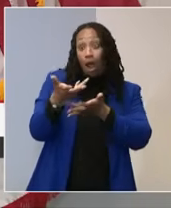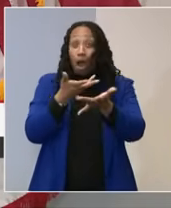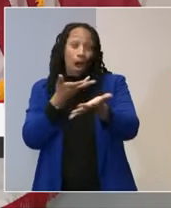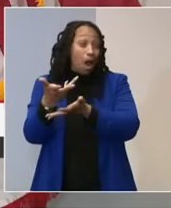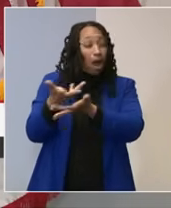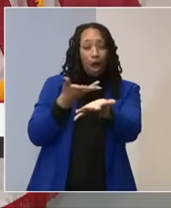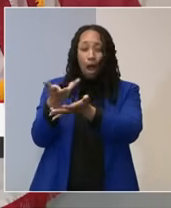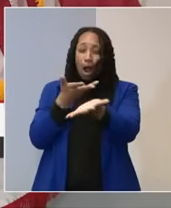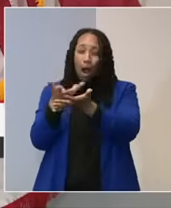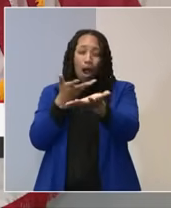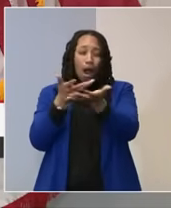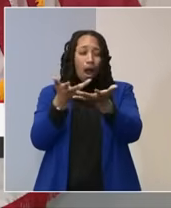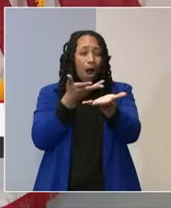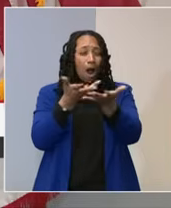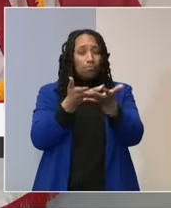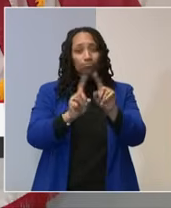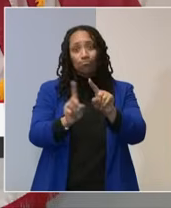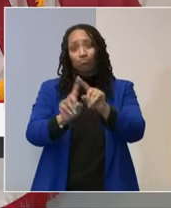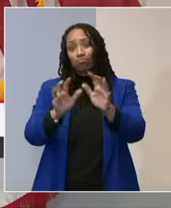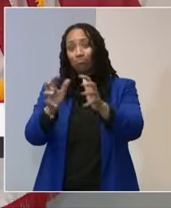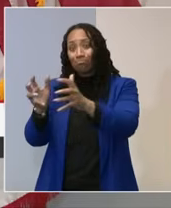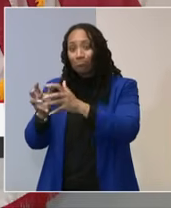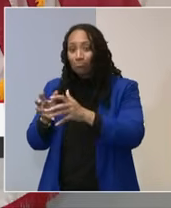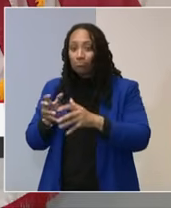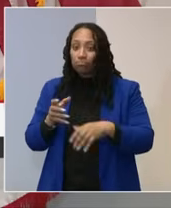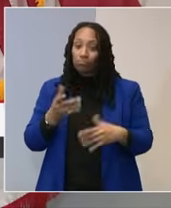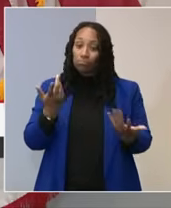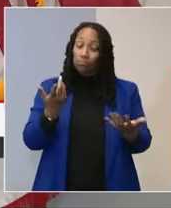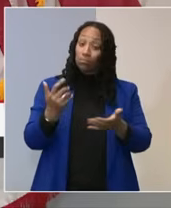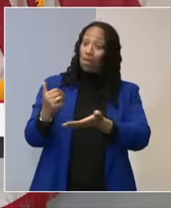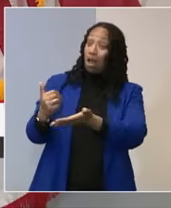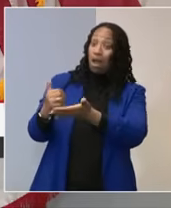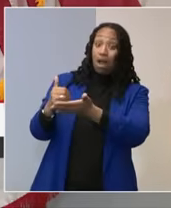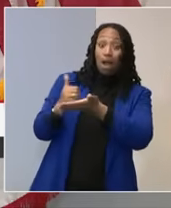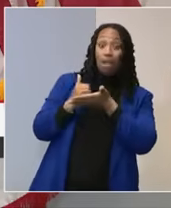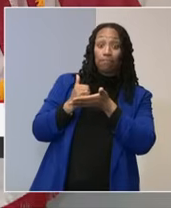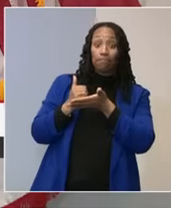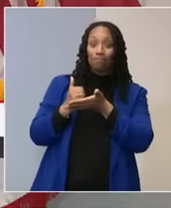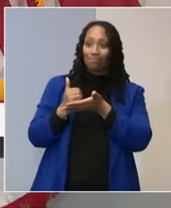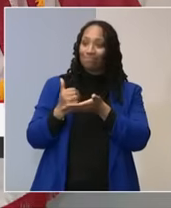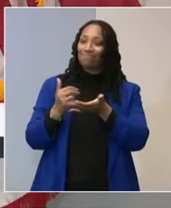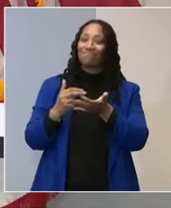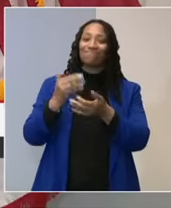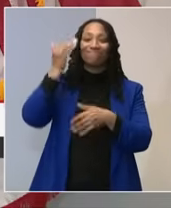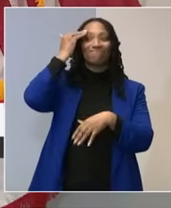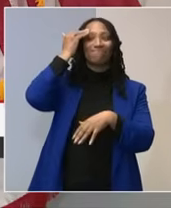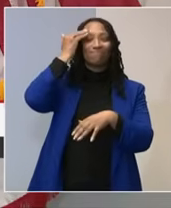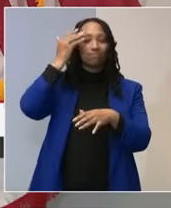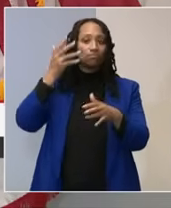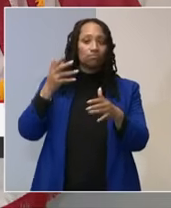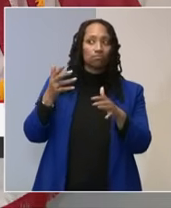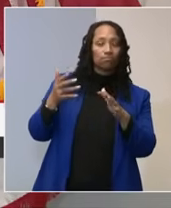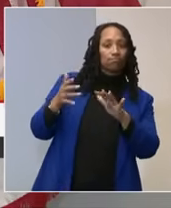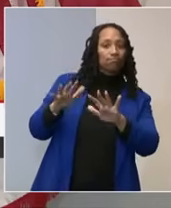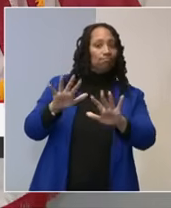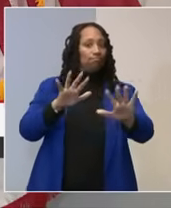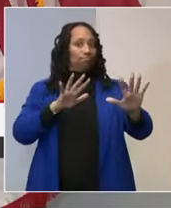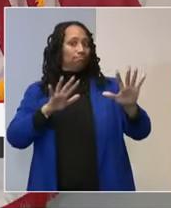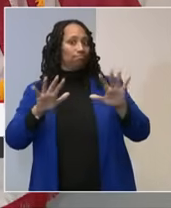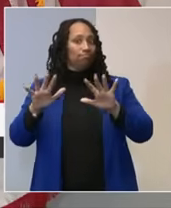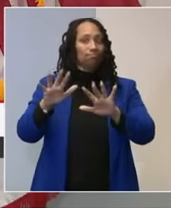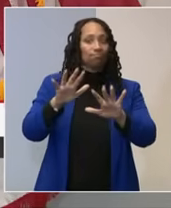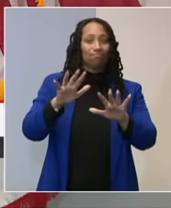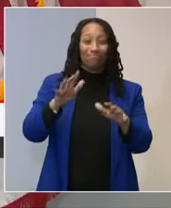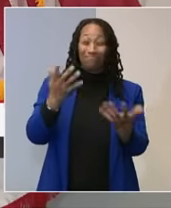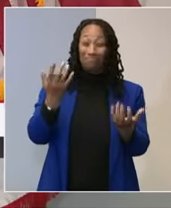can help, and we tell them how they can stay out of the way. They don't always listen, but that's always our